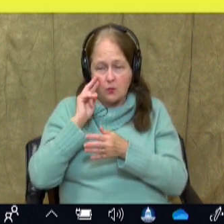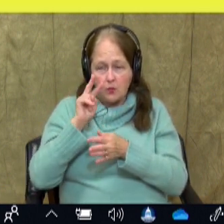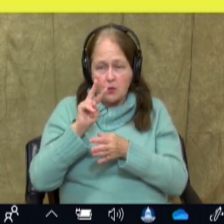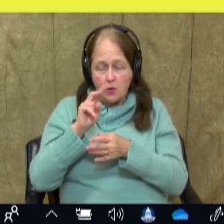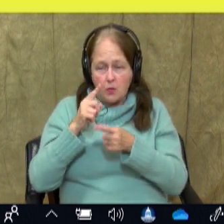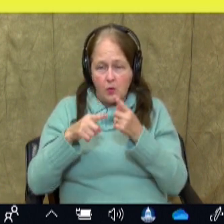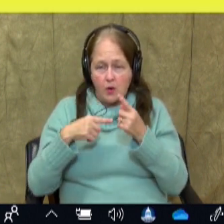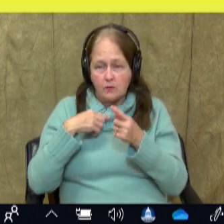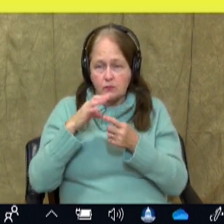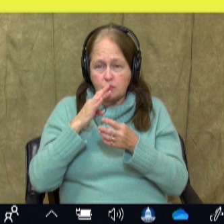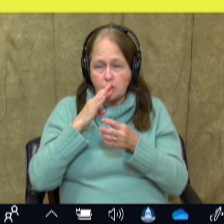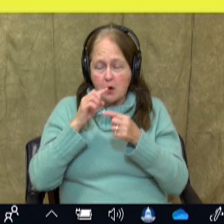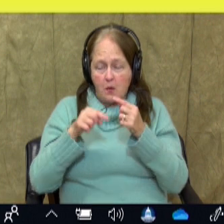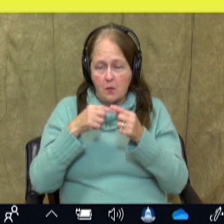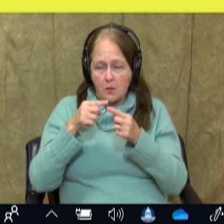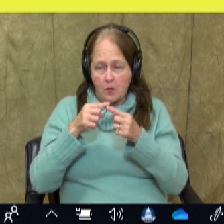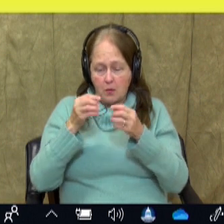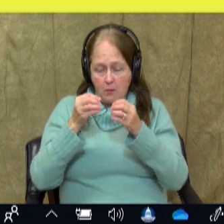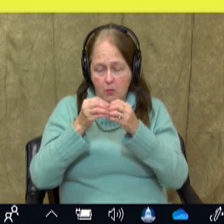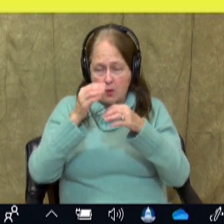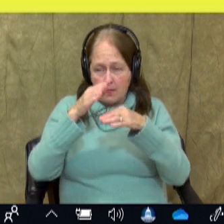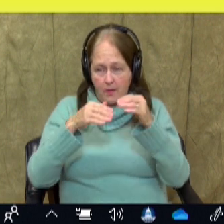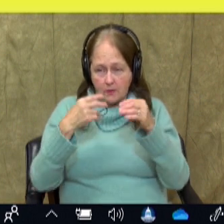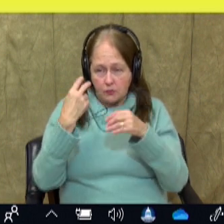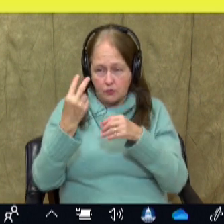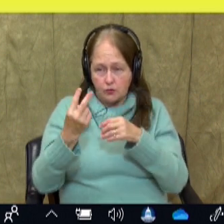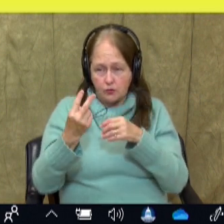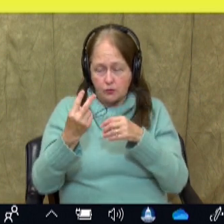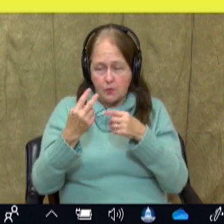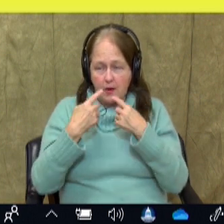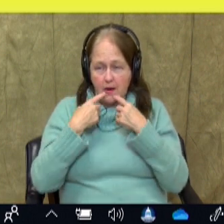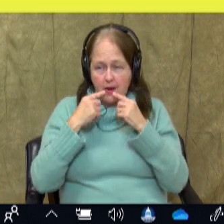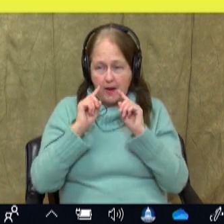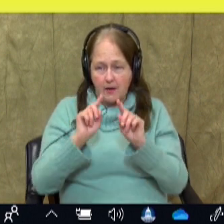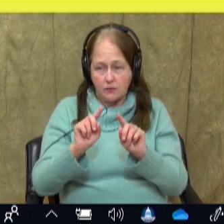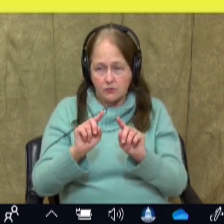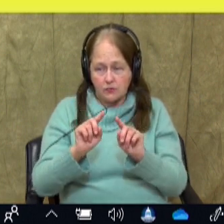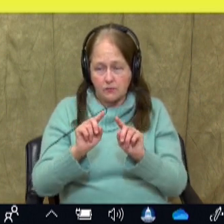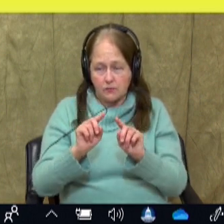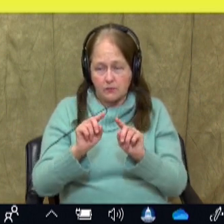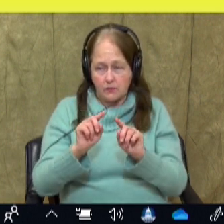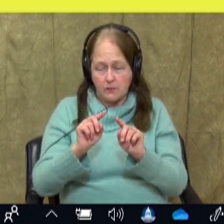about. Could you have more than 2 answers?